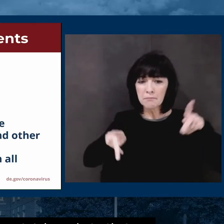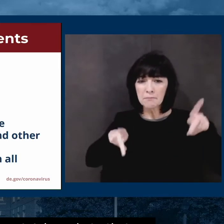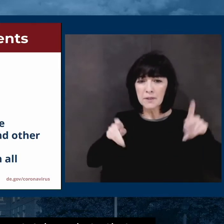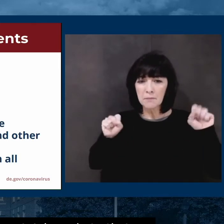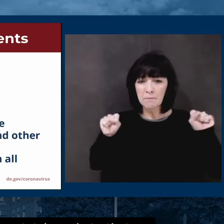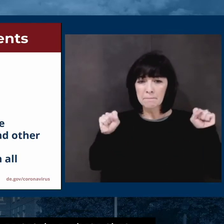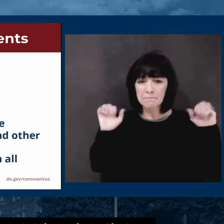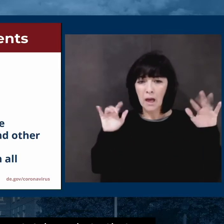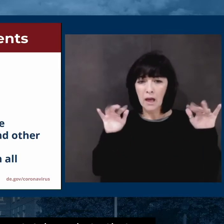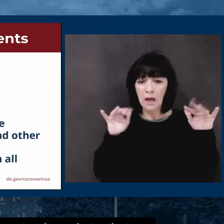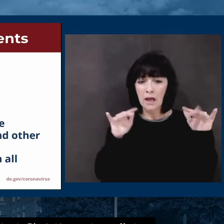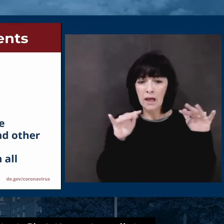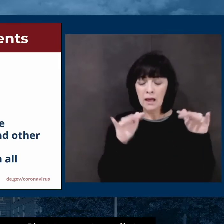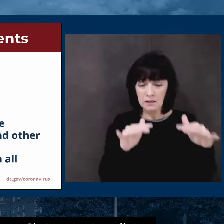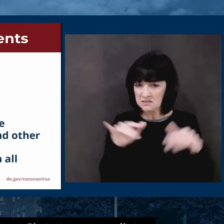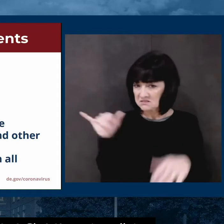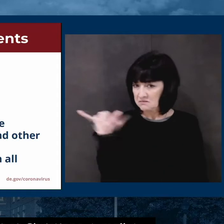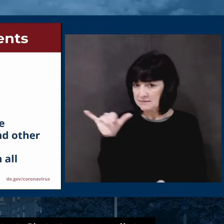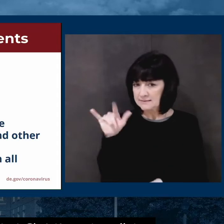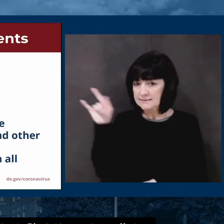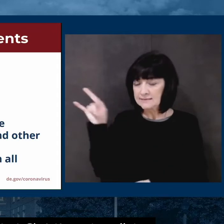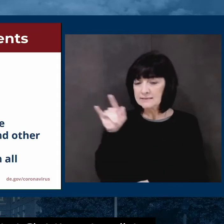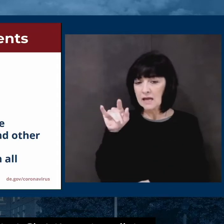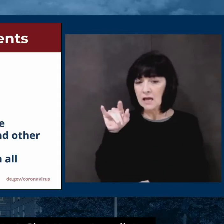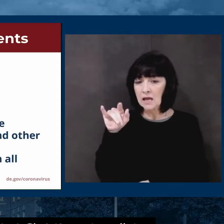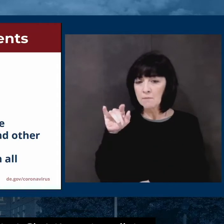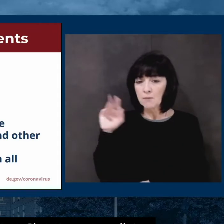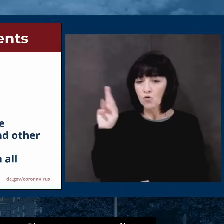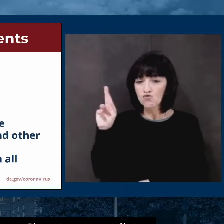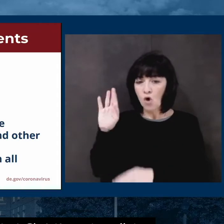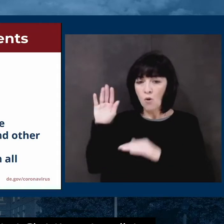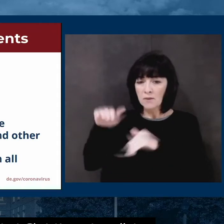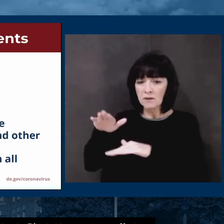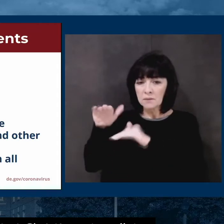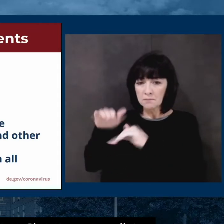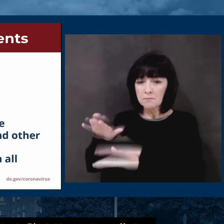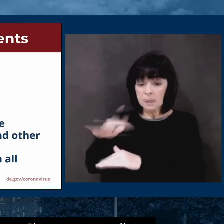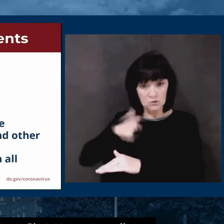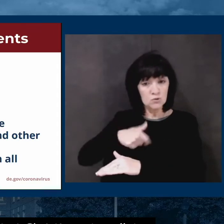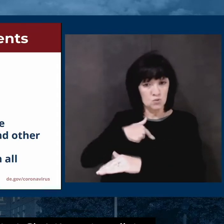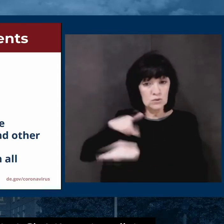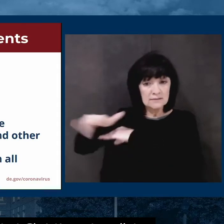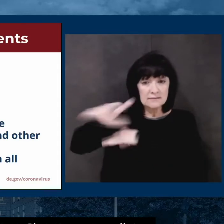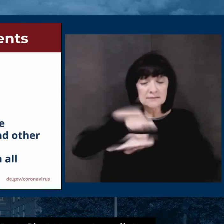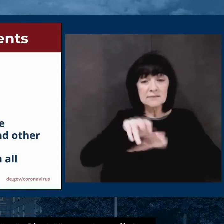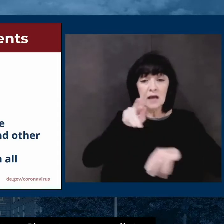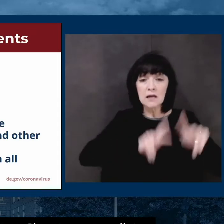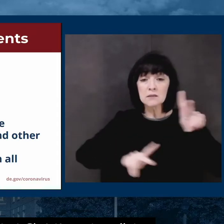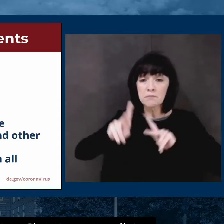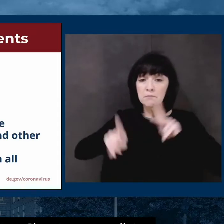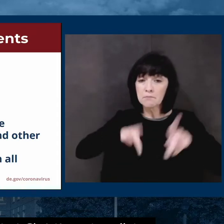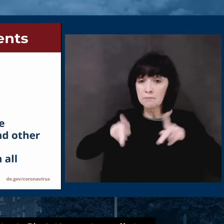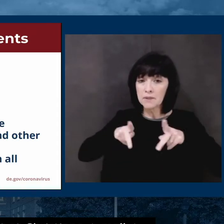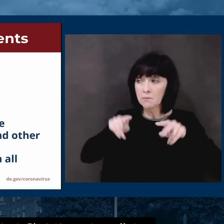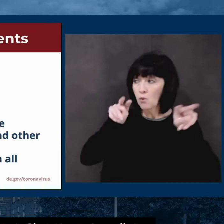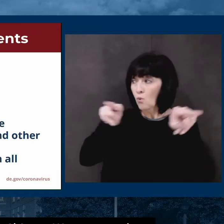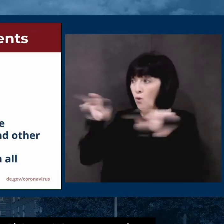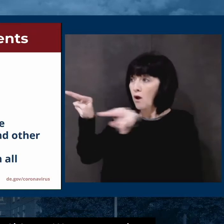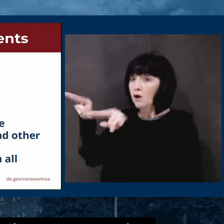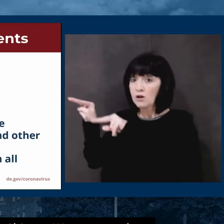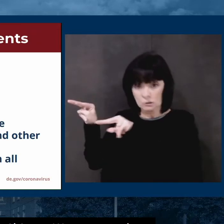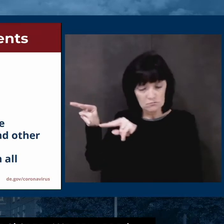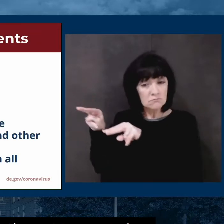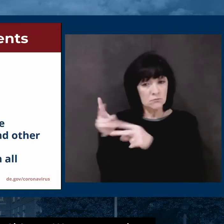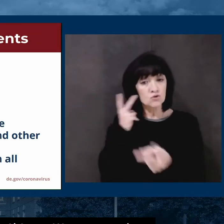as the outlets in Rehoboth, all through the weekend, keeping an eye on things. We saw a lot of good compliance in those areas, but we also saw